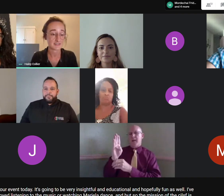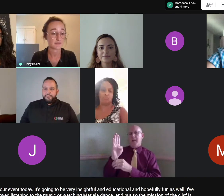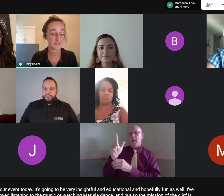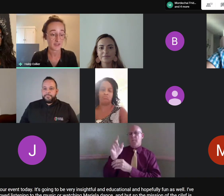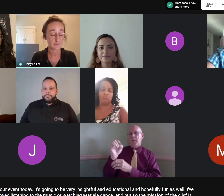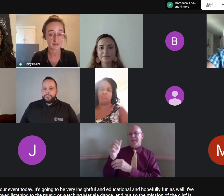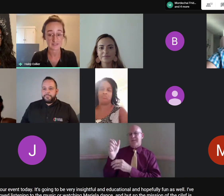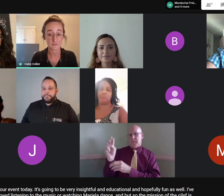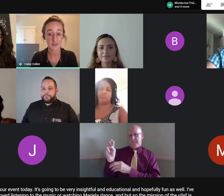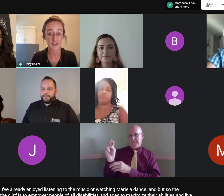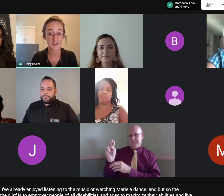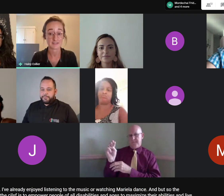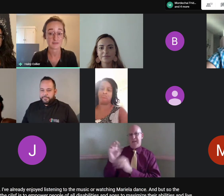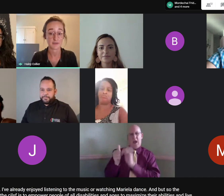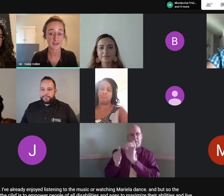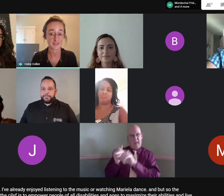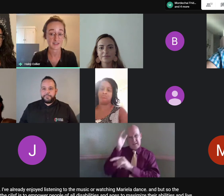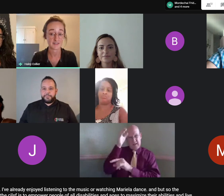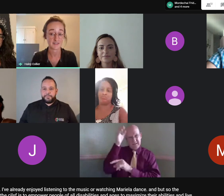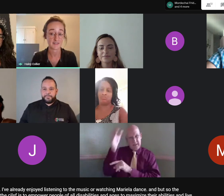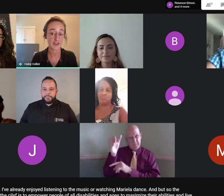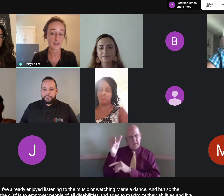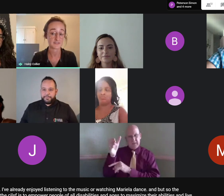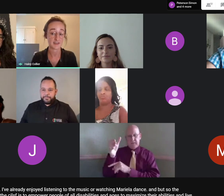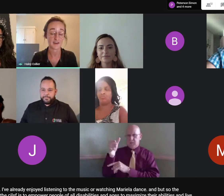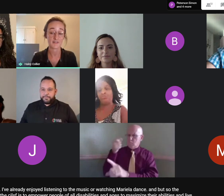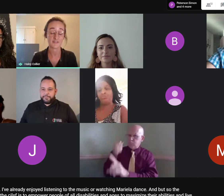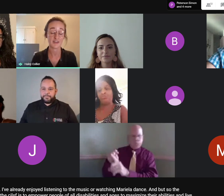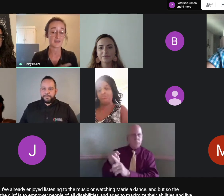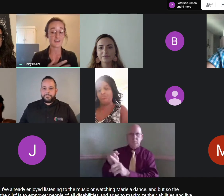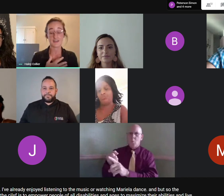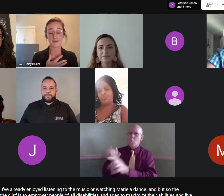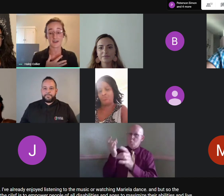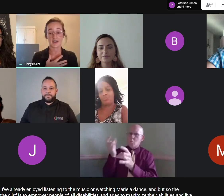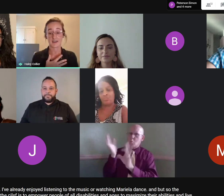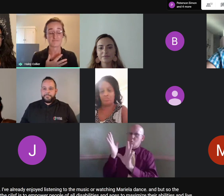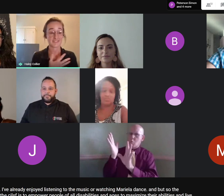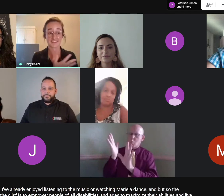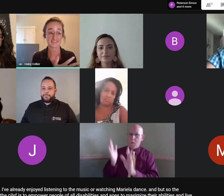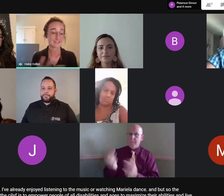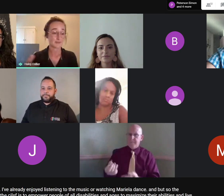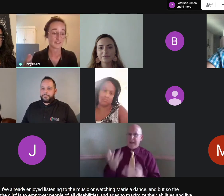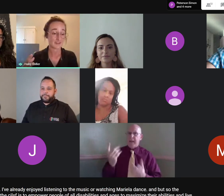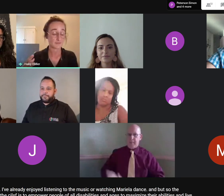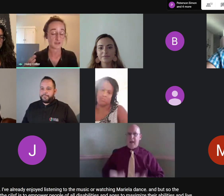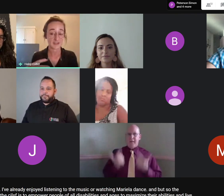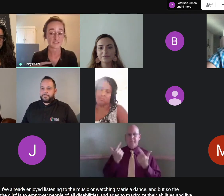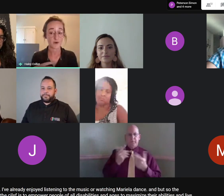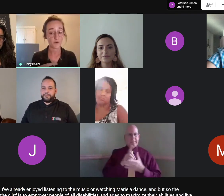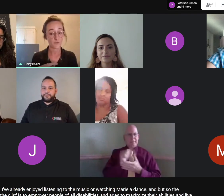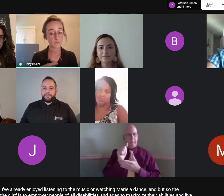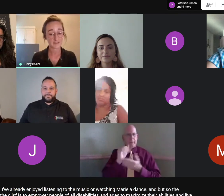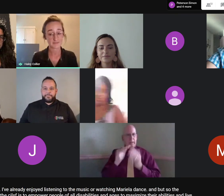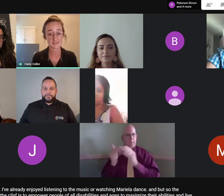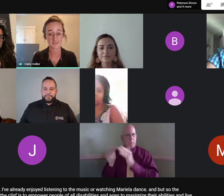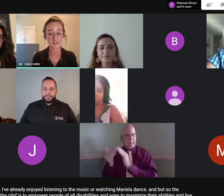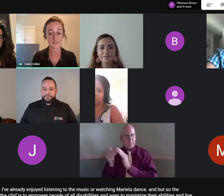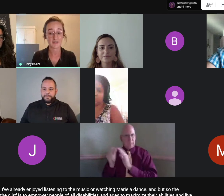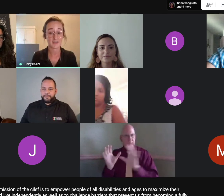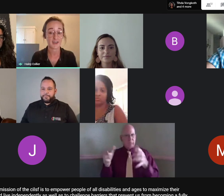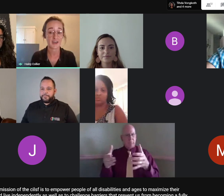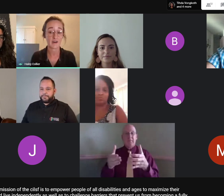this concept of ableism has impacted the lives of the disability community as a whole,